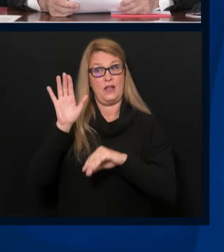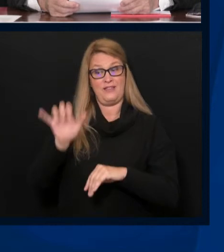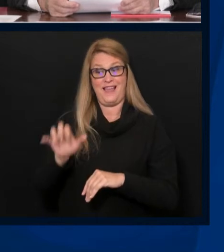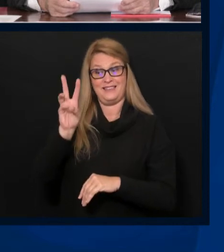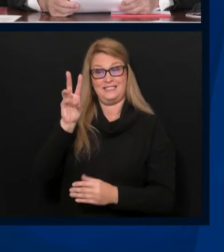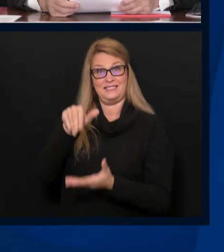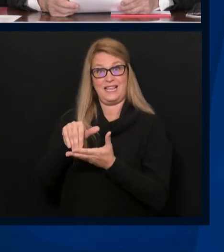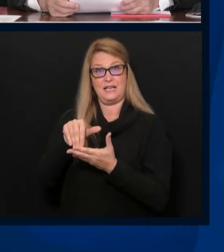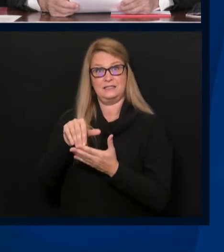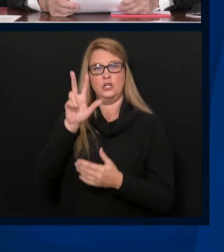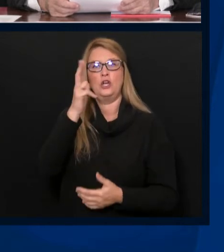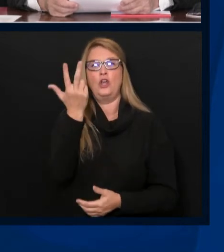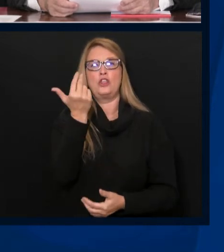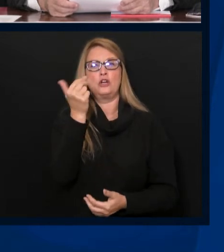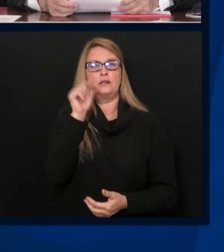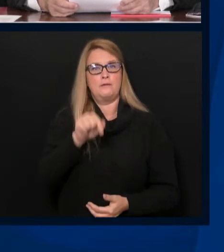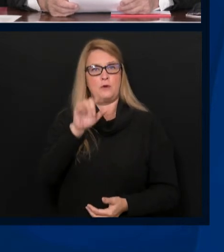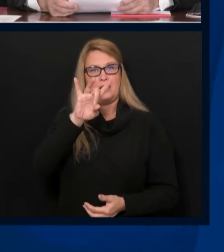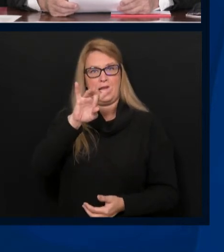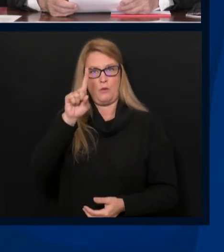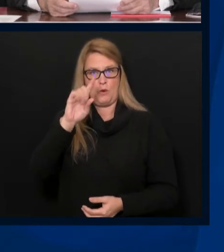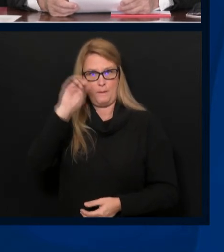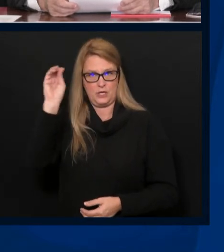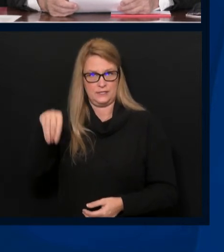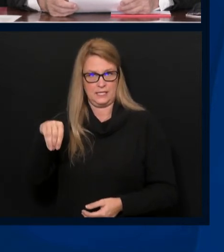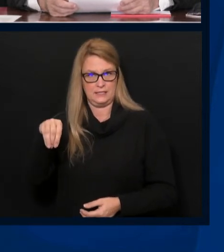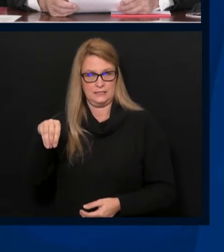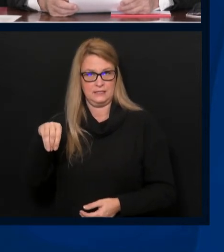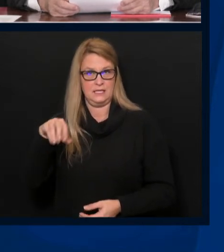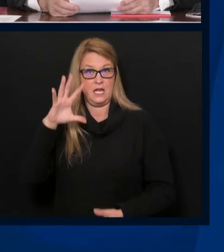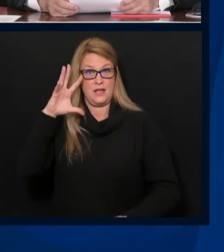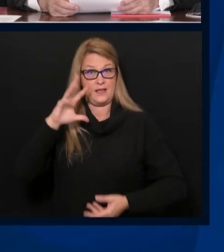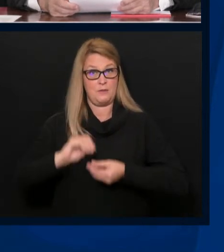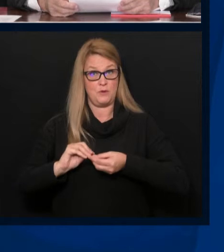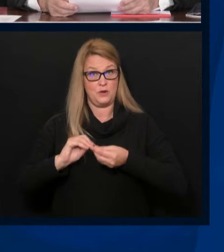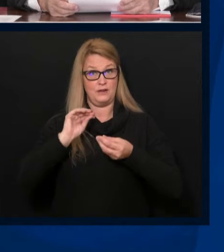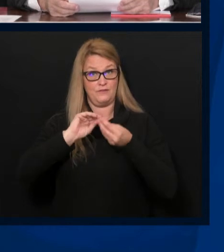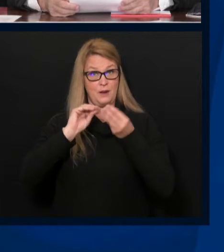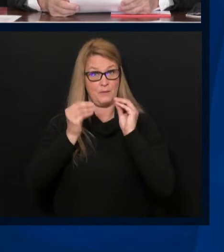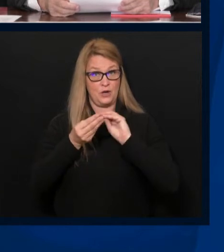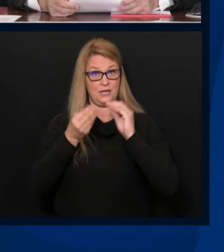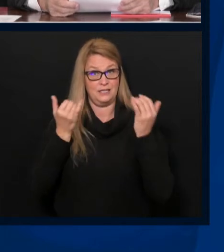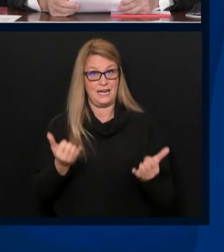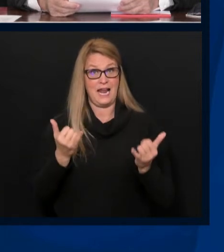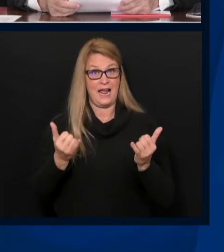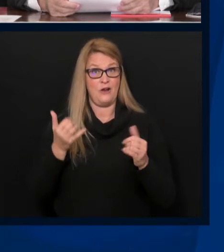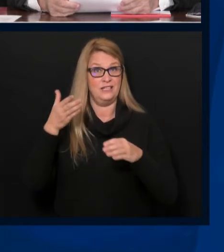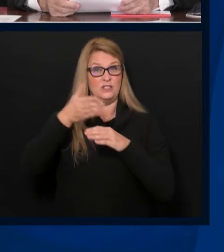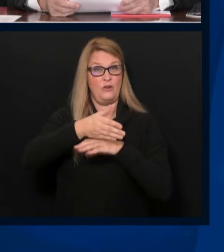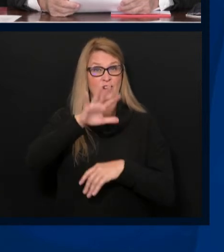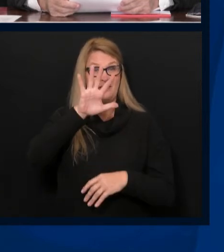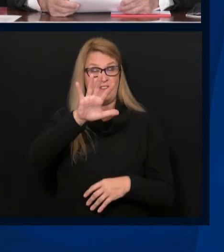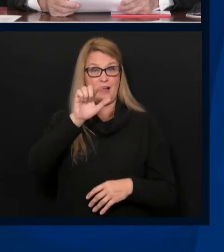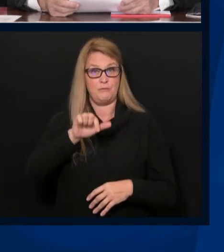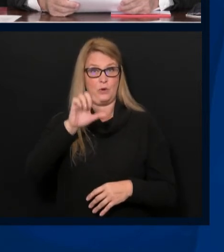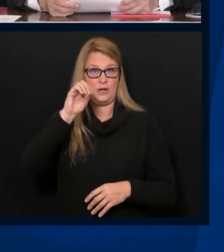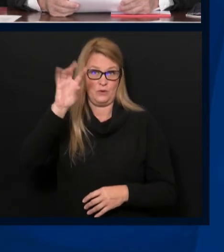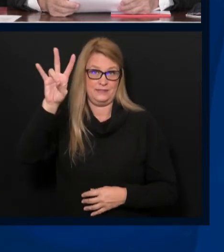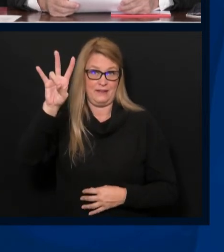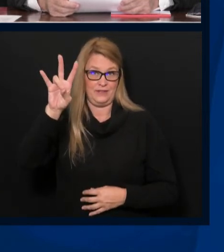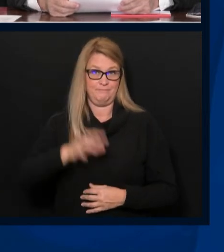was 13.81%. Our cumulative number now has gone over 5% at